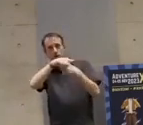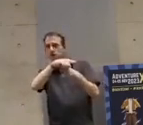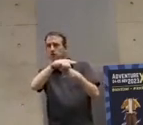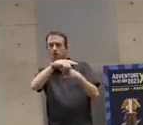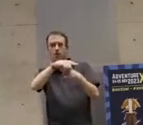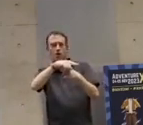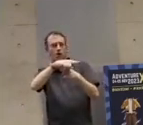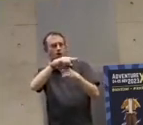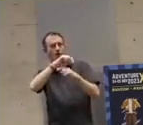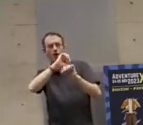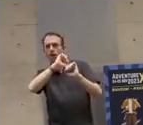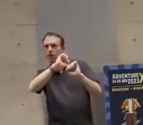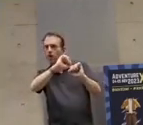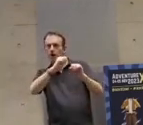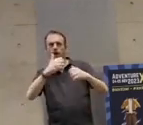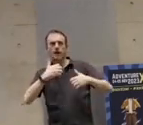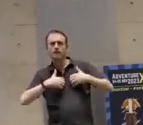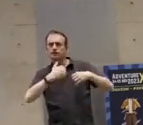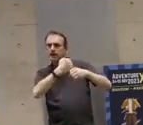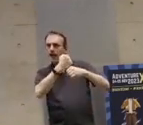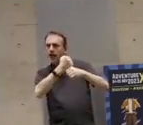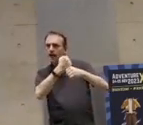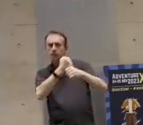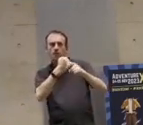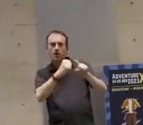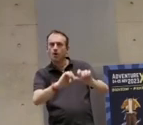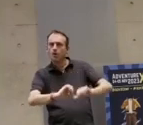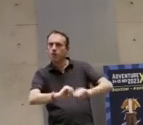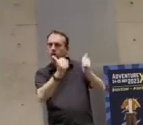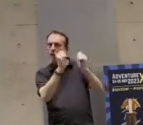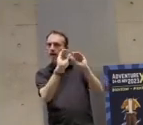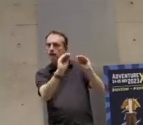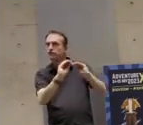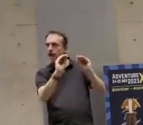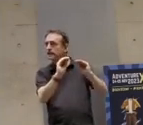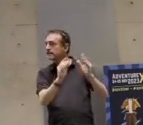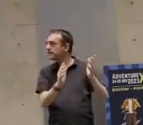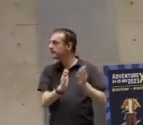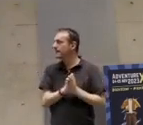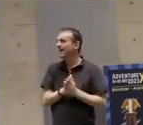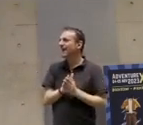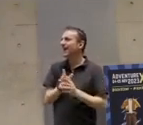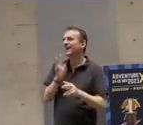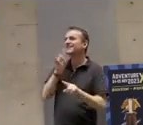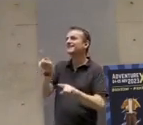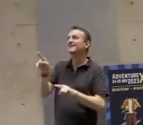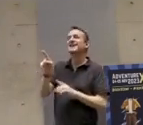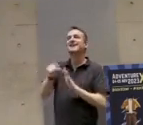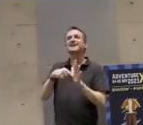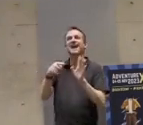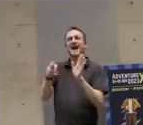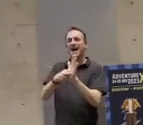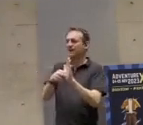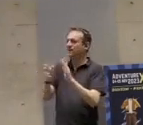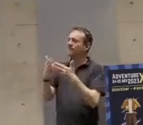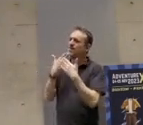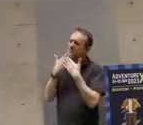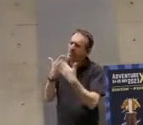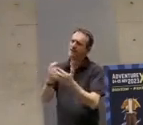Germans who play adventure games are. And I can see Jan there. We thank you because, you